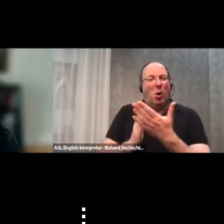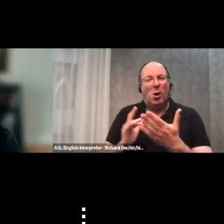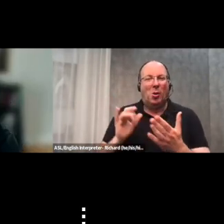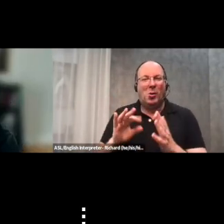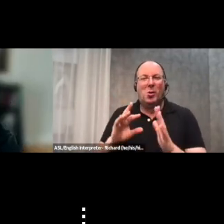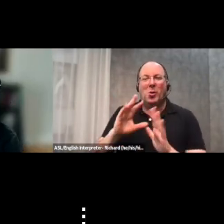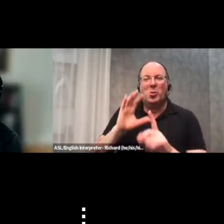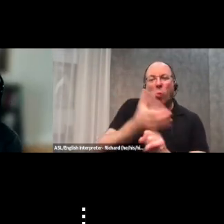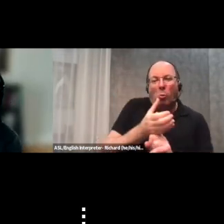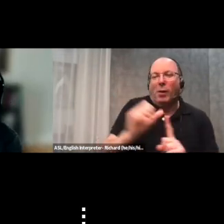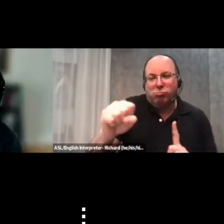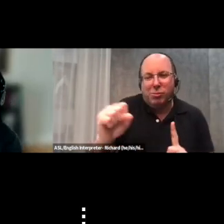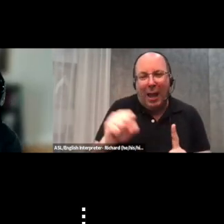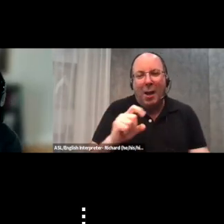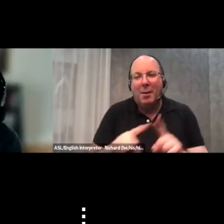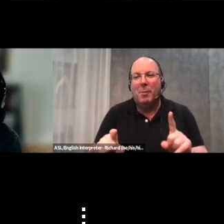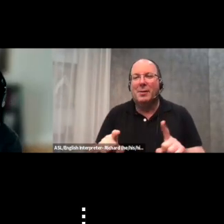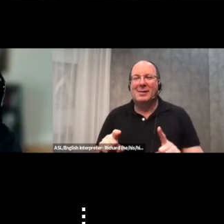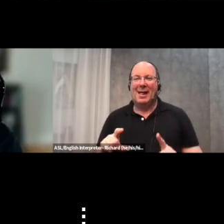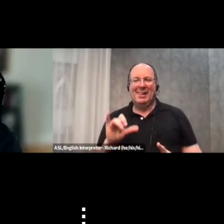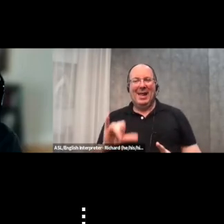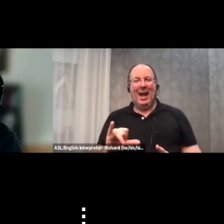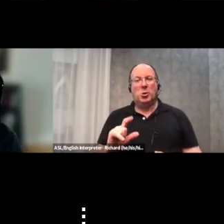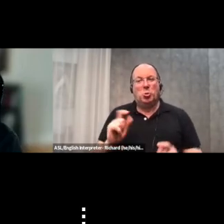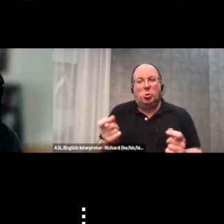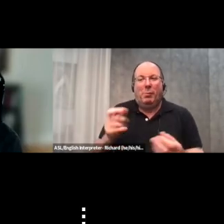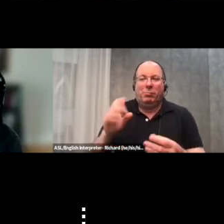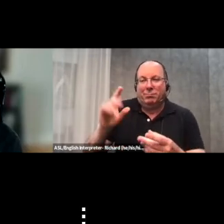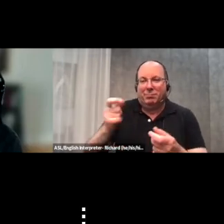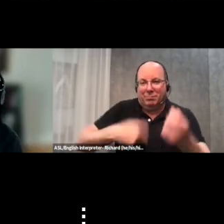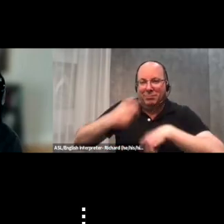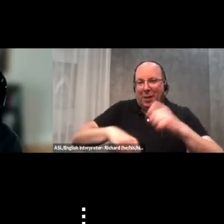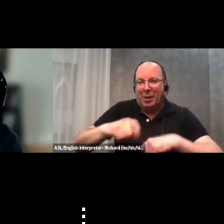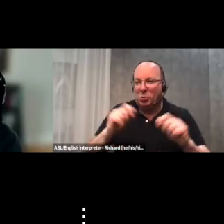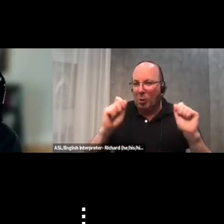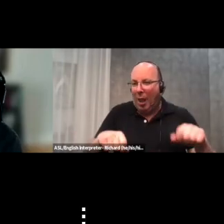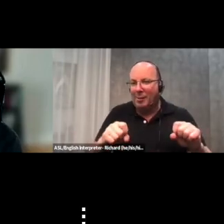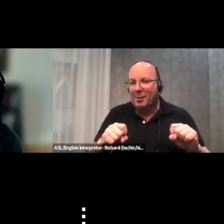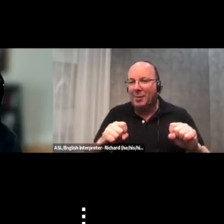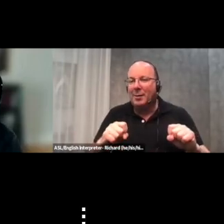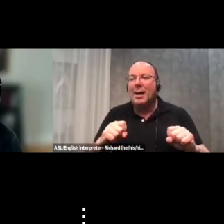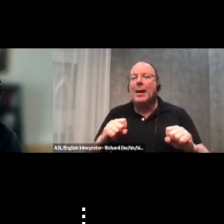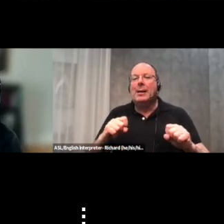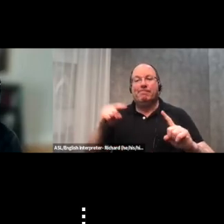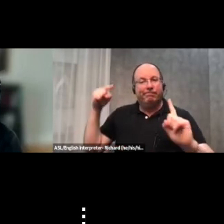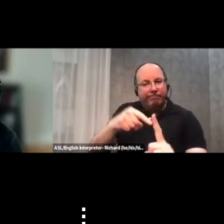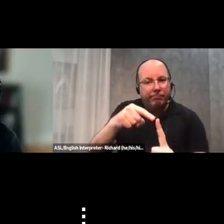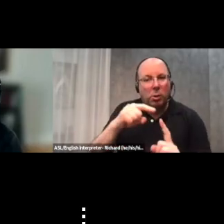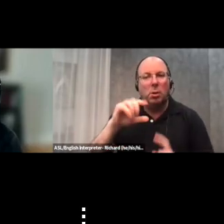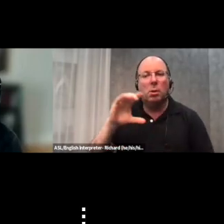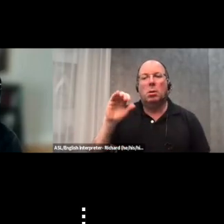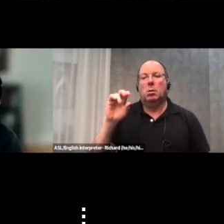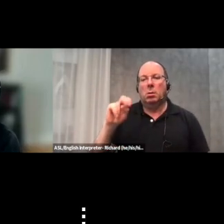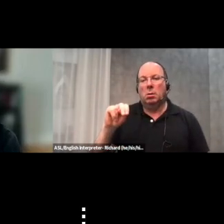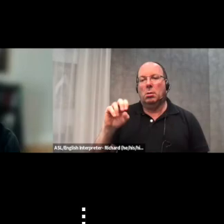the role play, I suppose, but that even should be able to be renegotiated. It is all about consent.